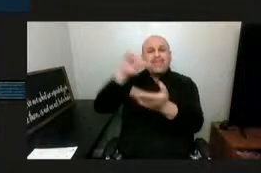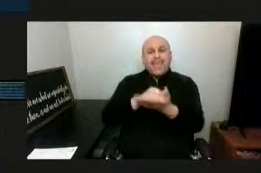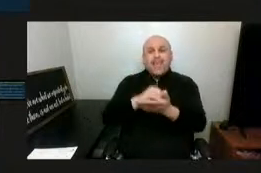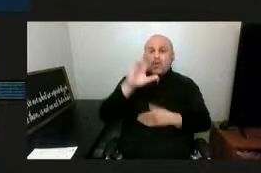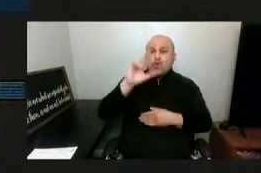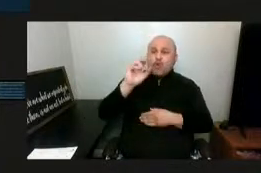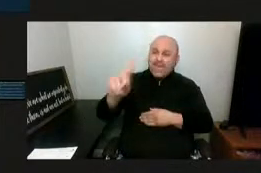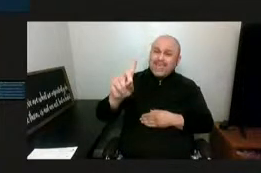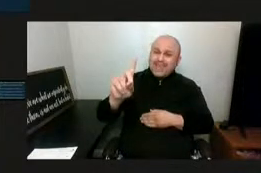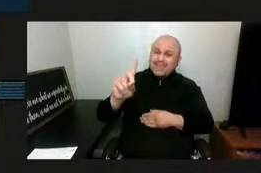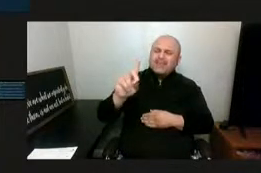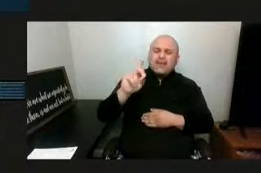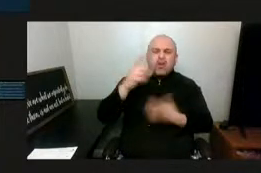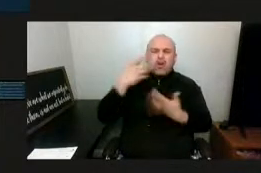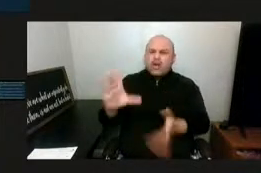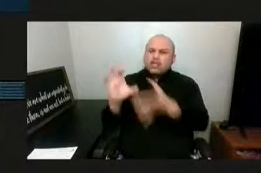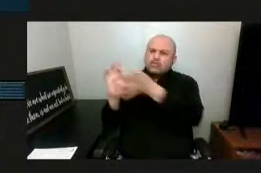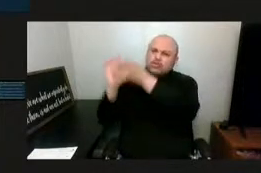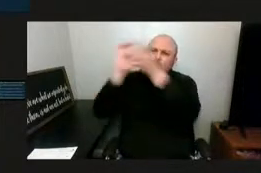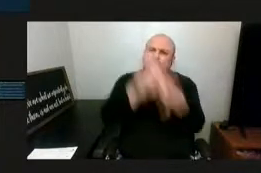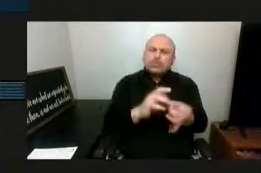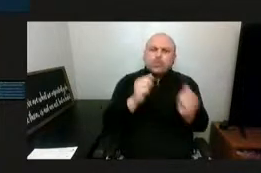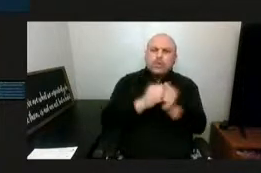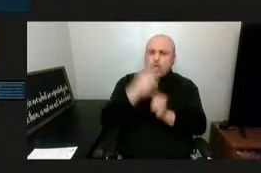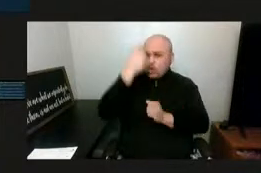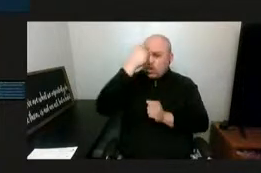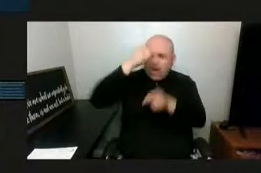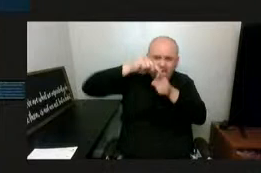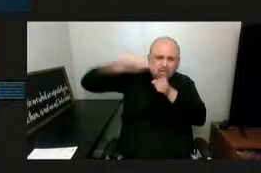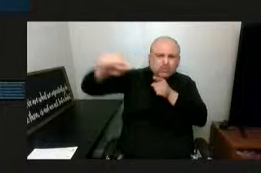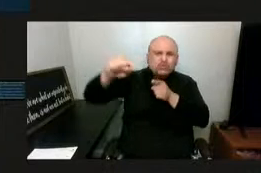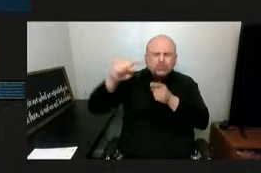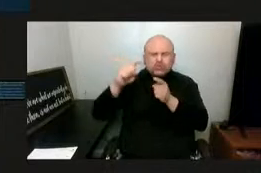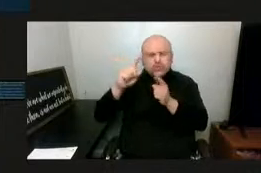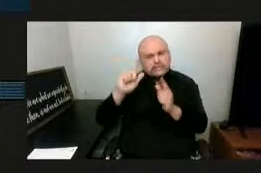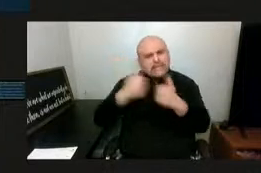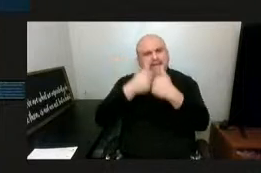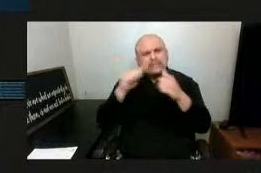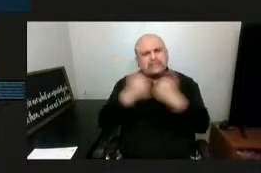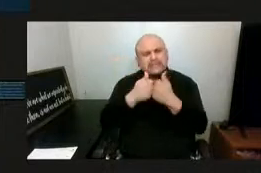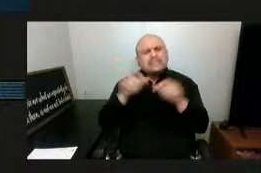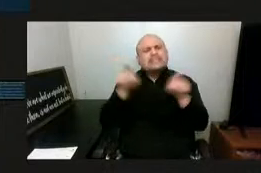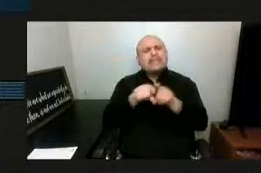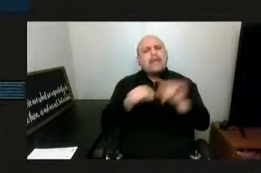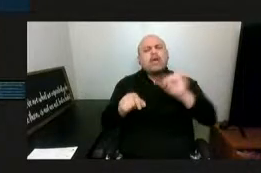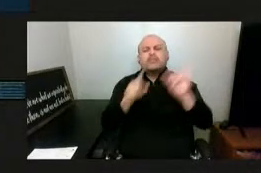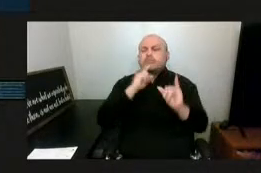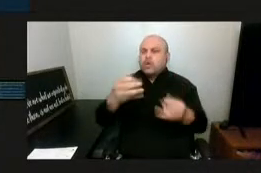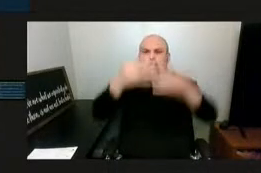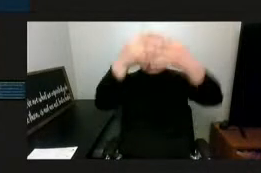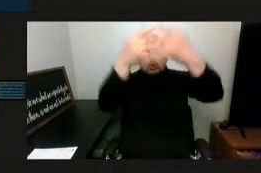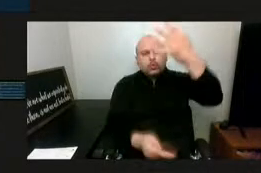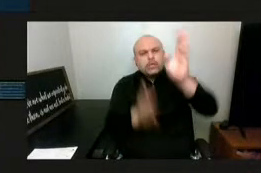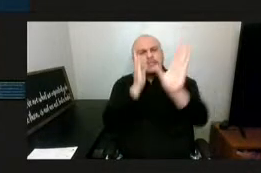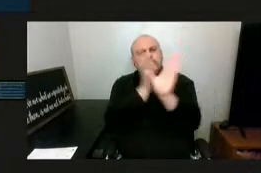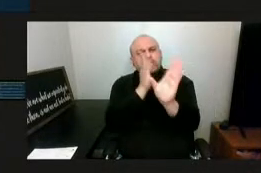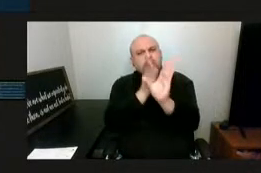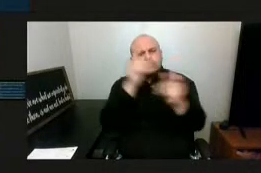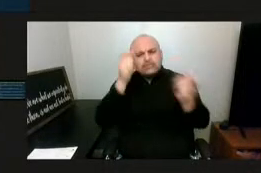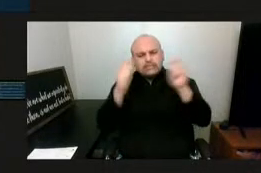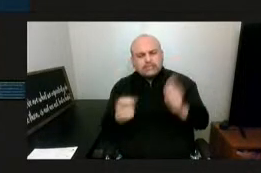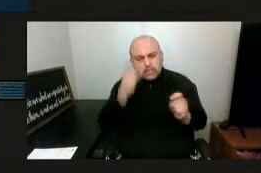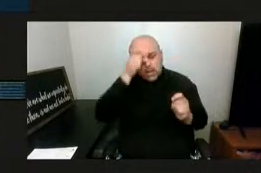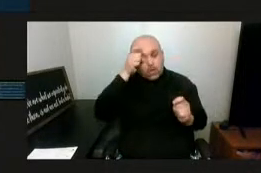been associated with neurological challenges, as well as a host of psychological adjustments associated to